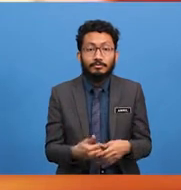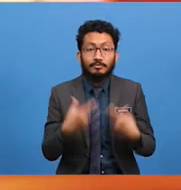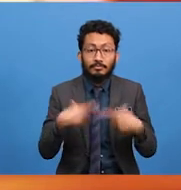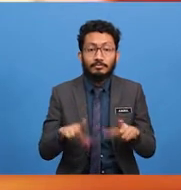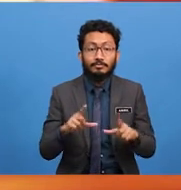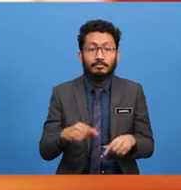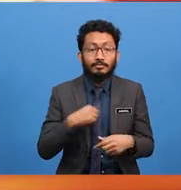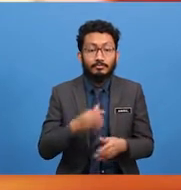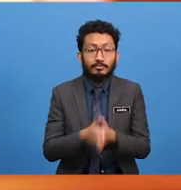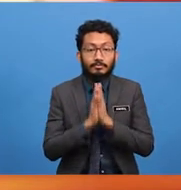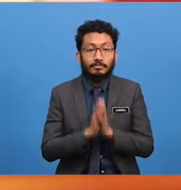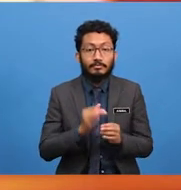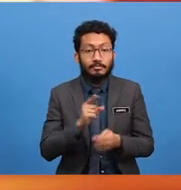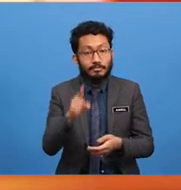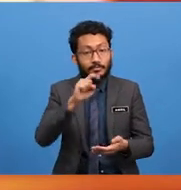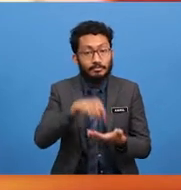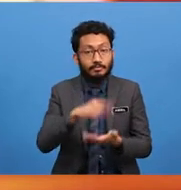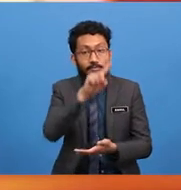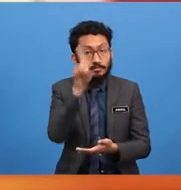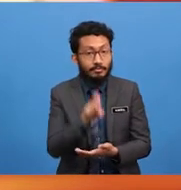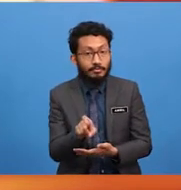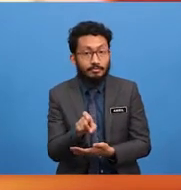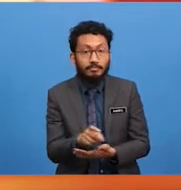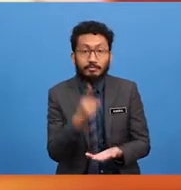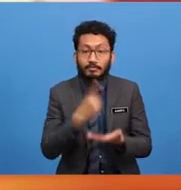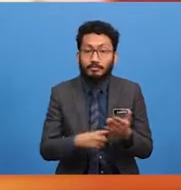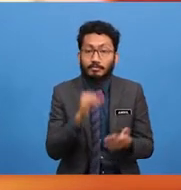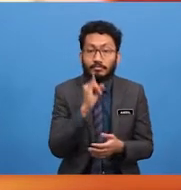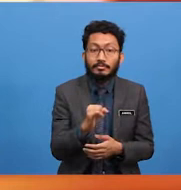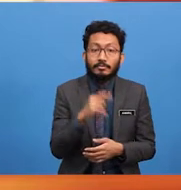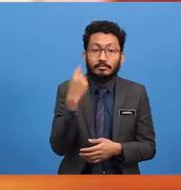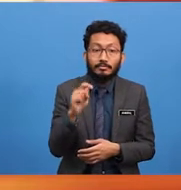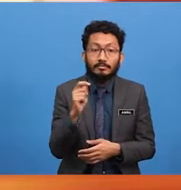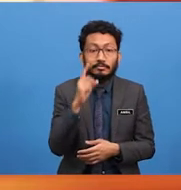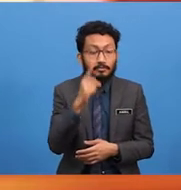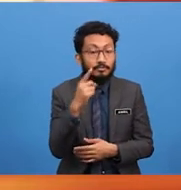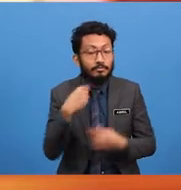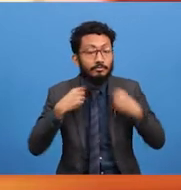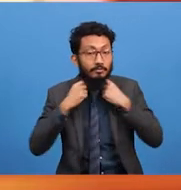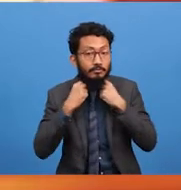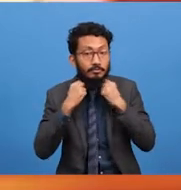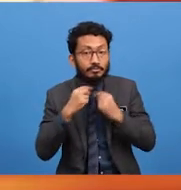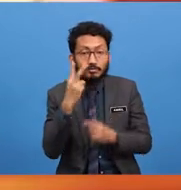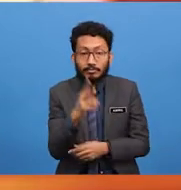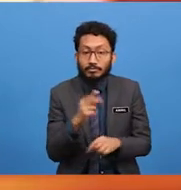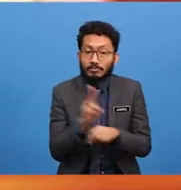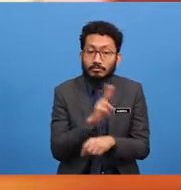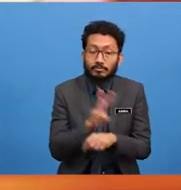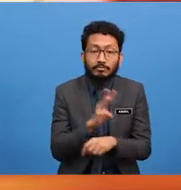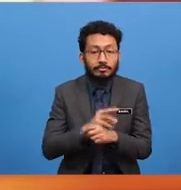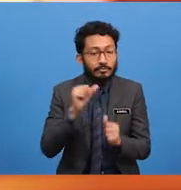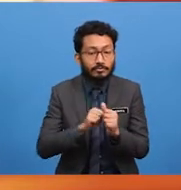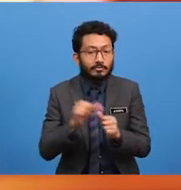you this question. What is the one cloth that you wear every